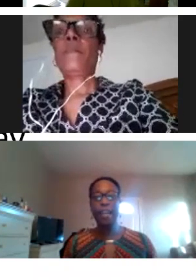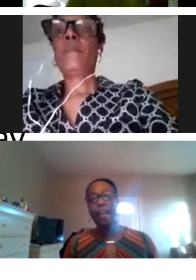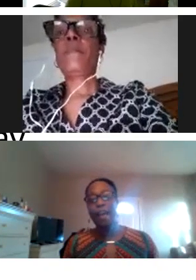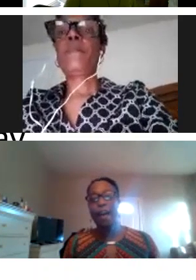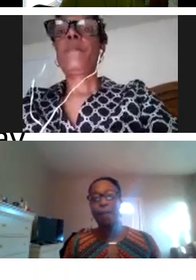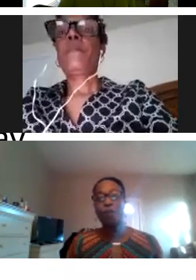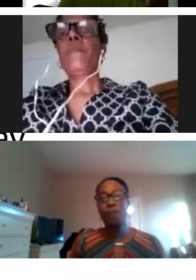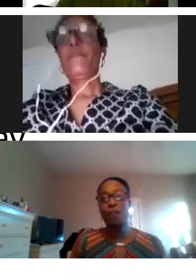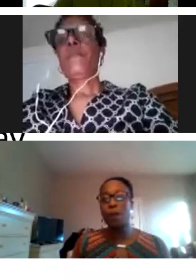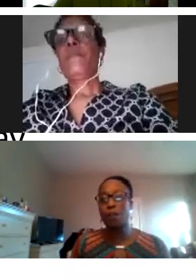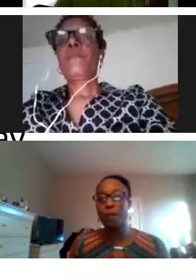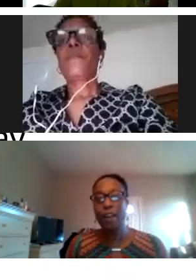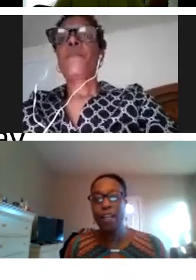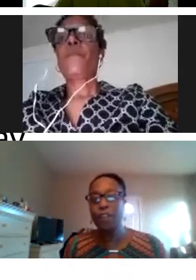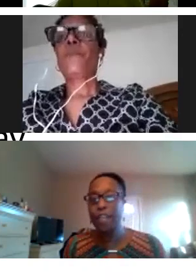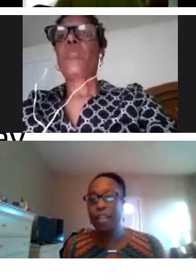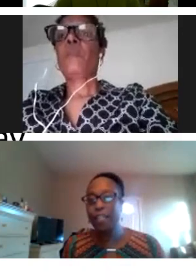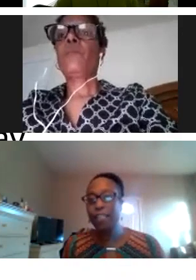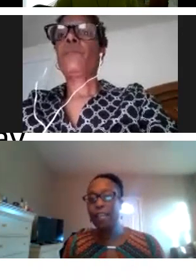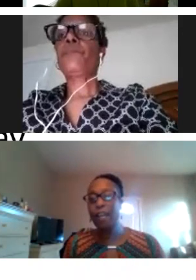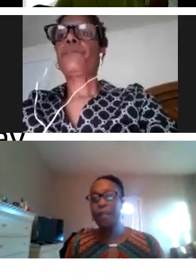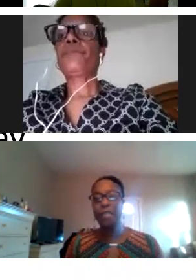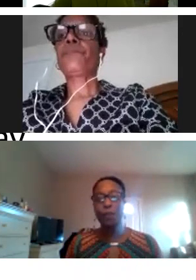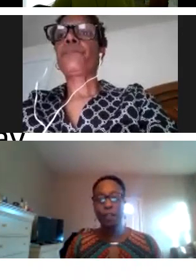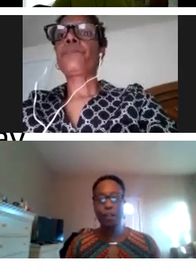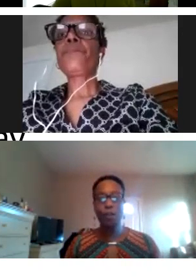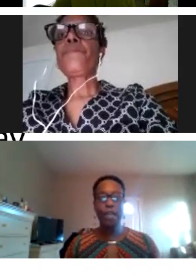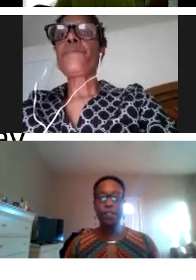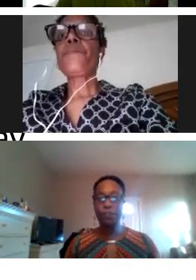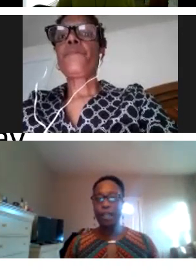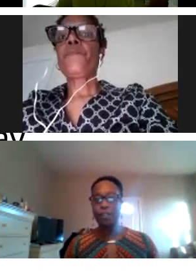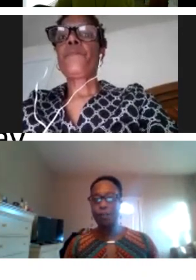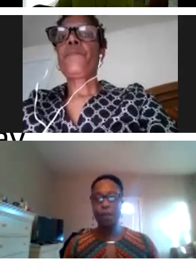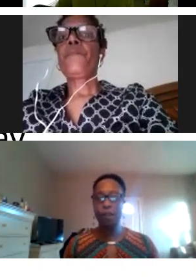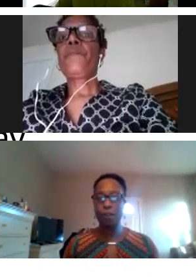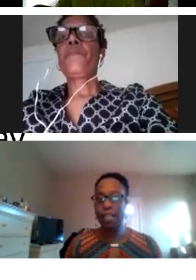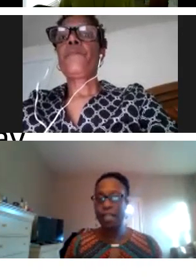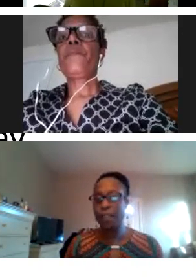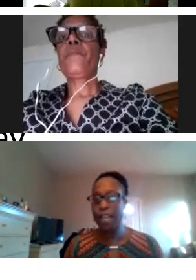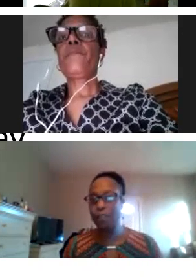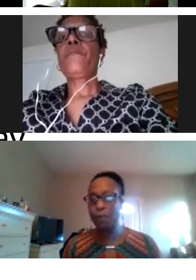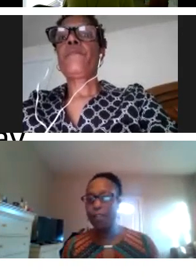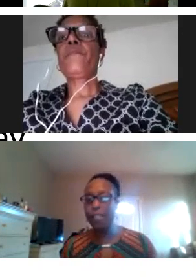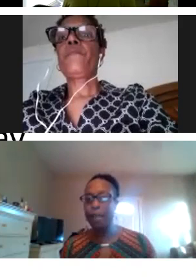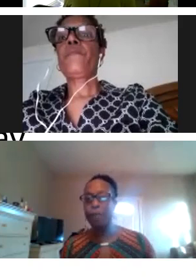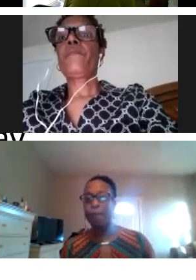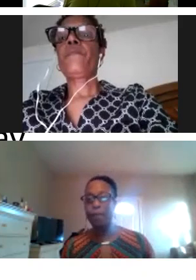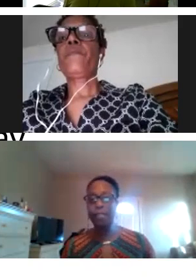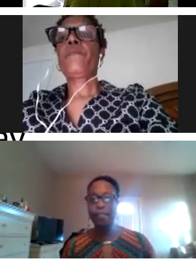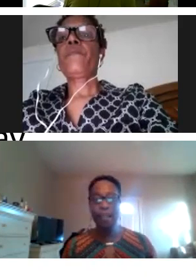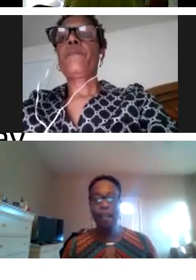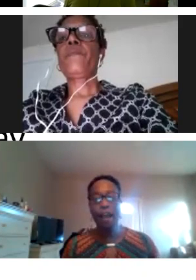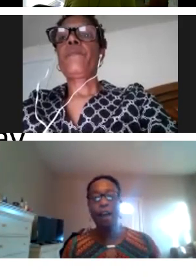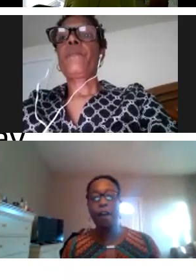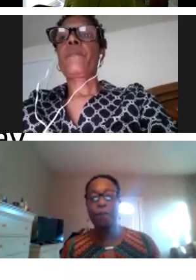today. Go over the welcome and our introductions. Next, we're gonna go into National Women and Girls HIV/AIDS Awareness Day, what that